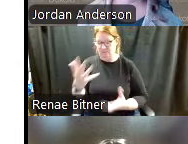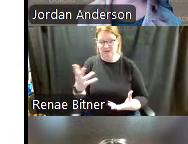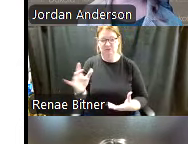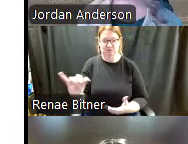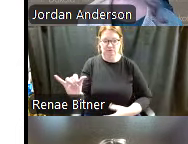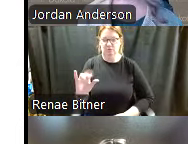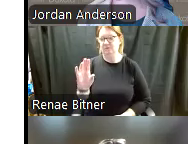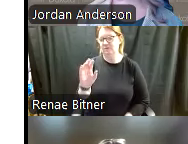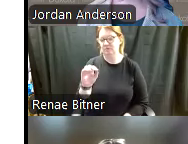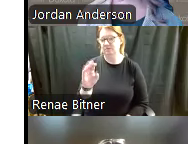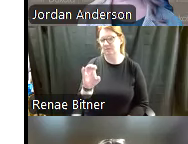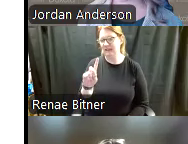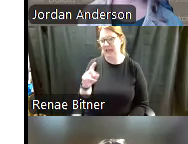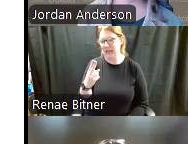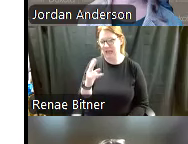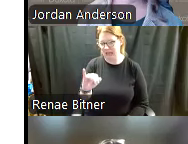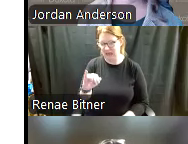programs.